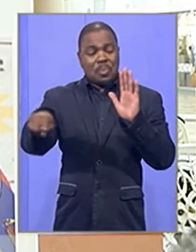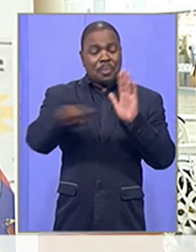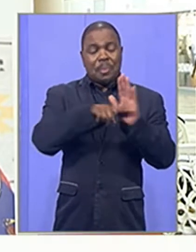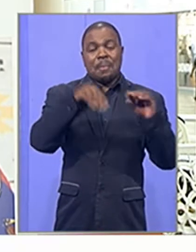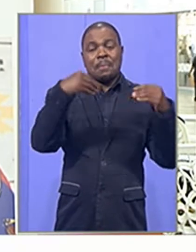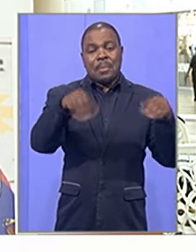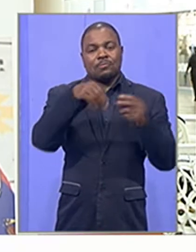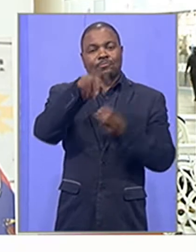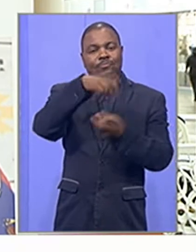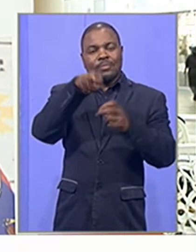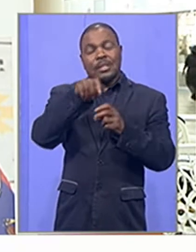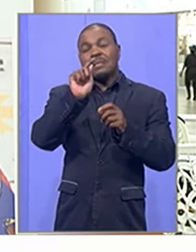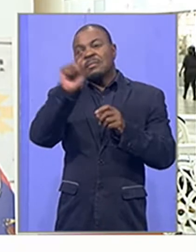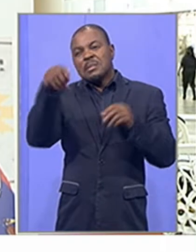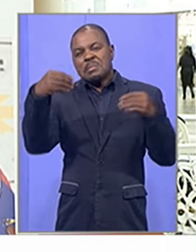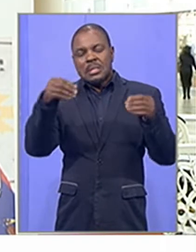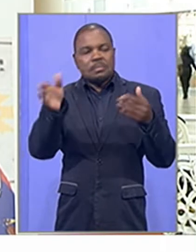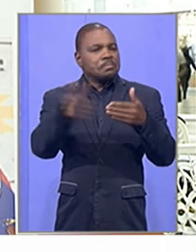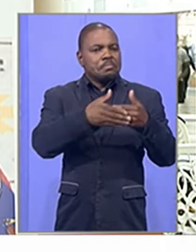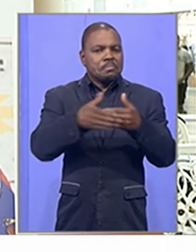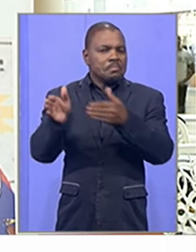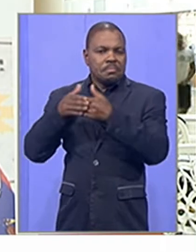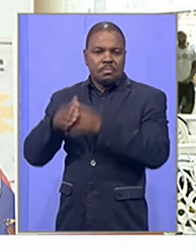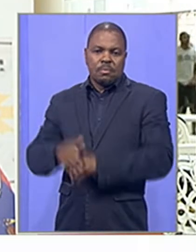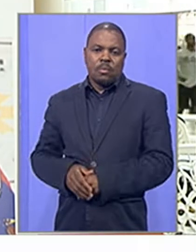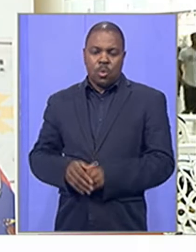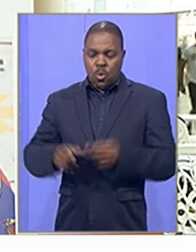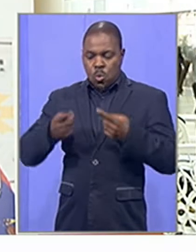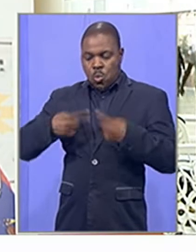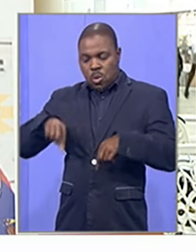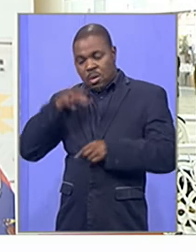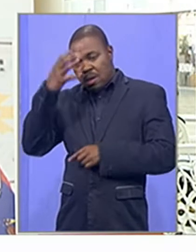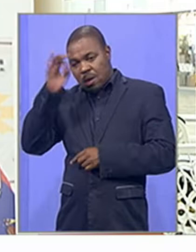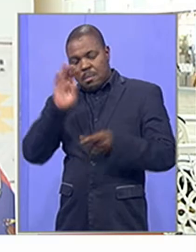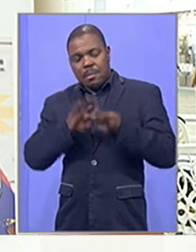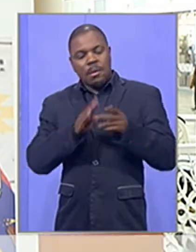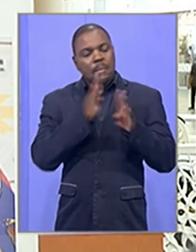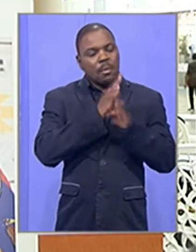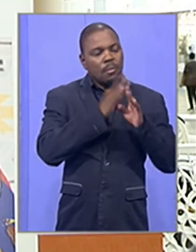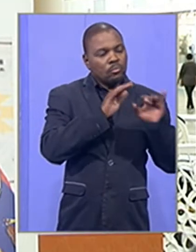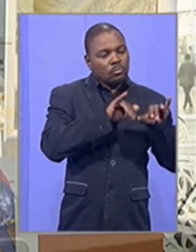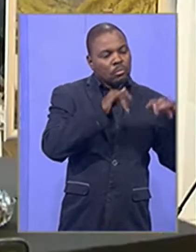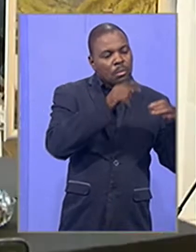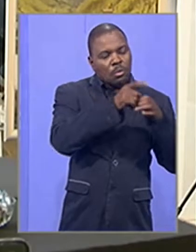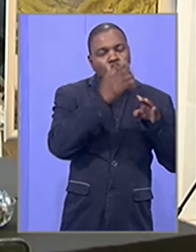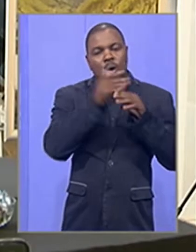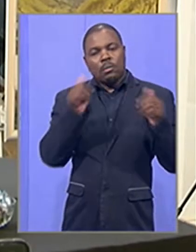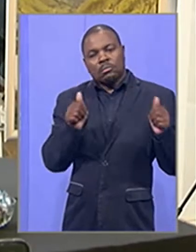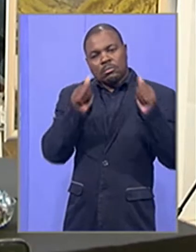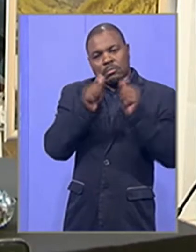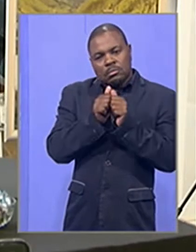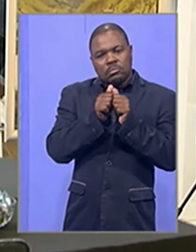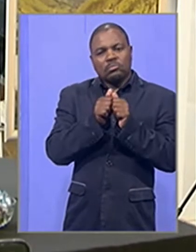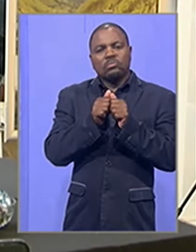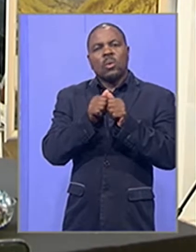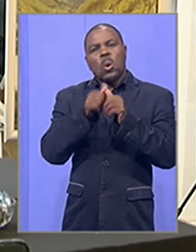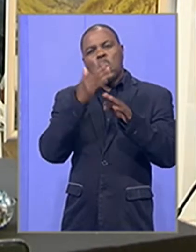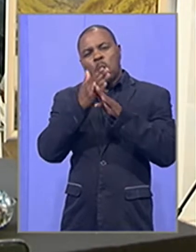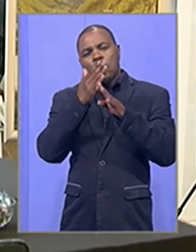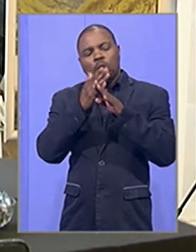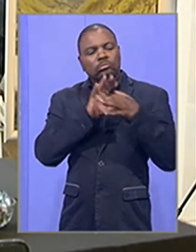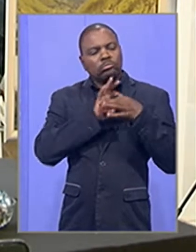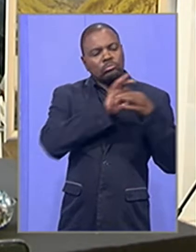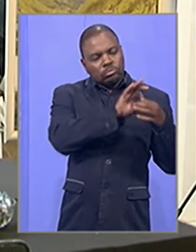of businesses were closed. So together with, as government, together with the private sector, we're collaborating in all our initiatives so that we can be